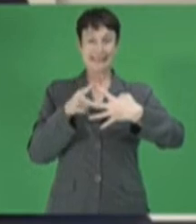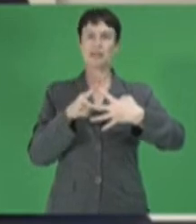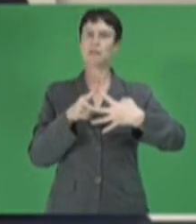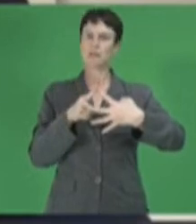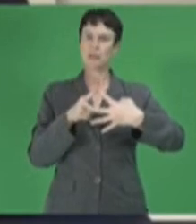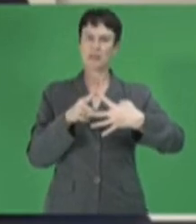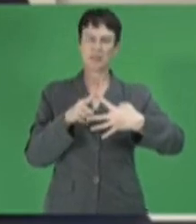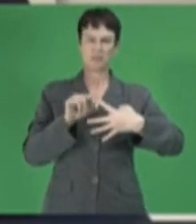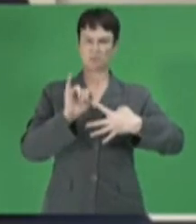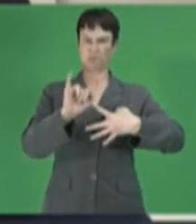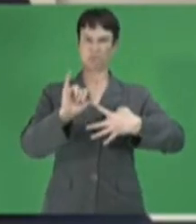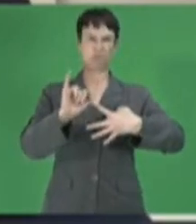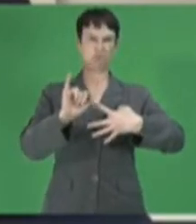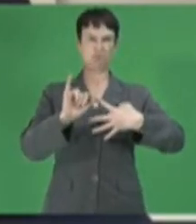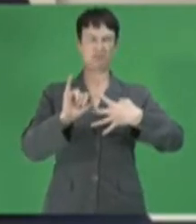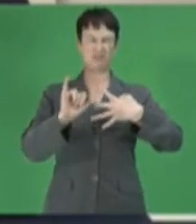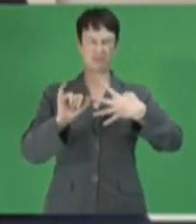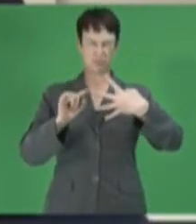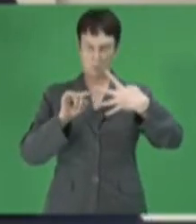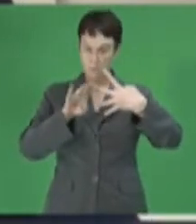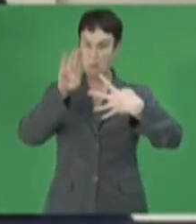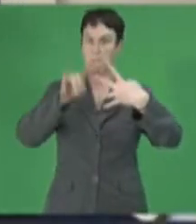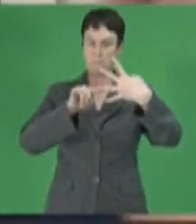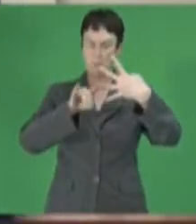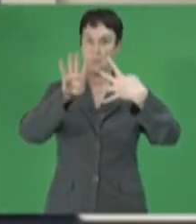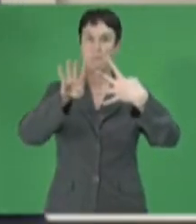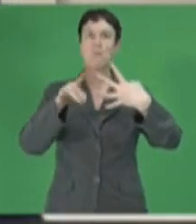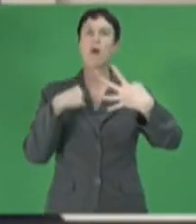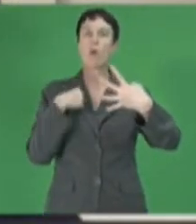relative to what we originally had forecast. Thanks.